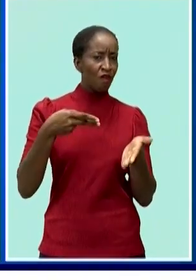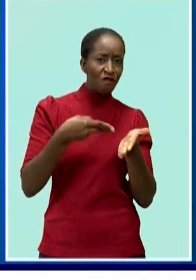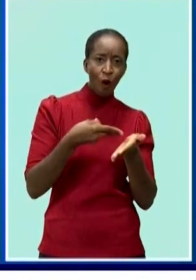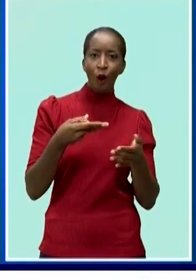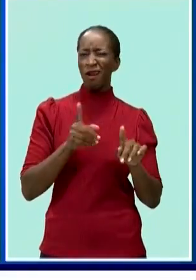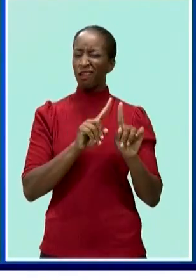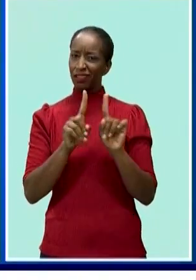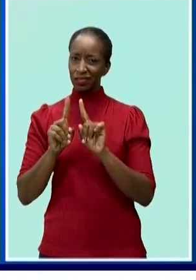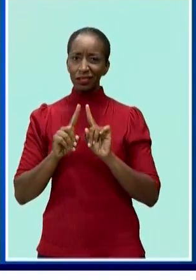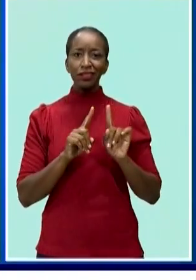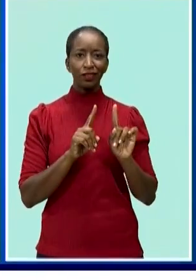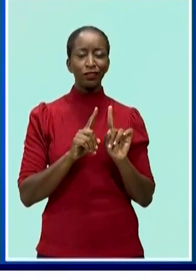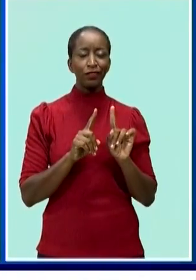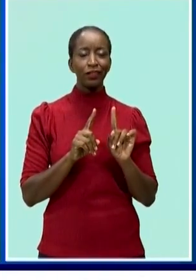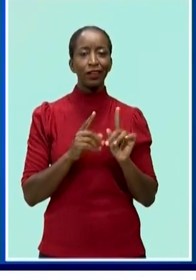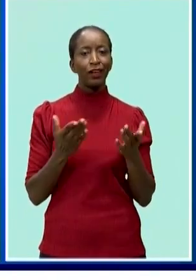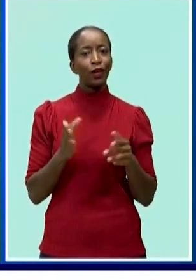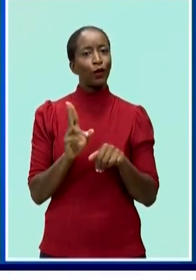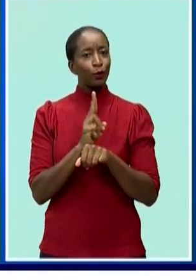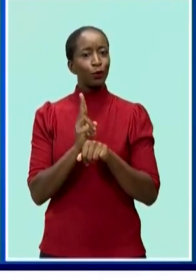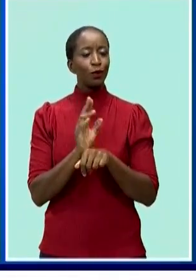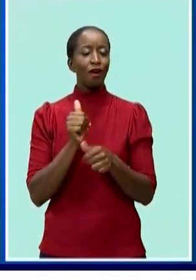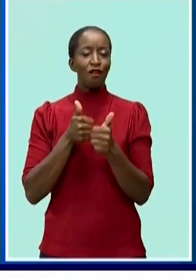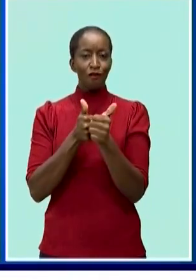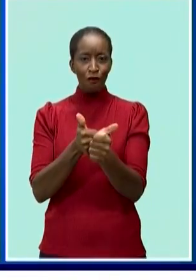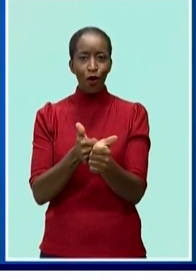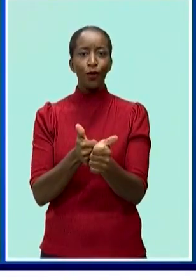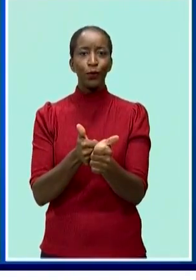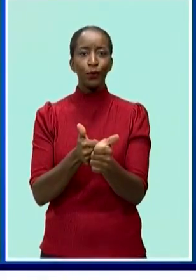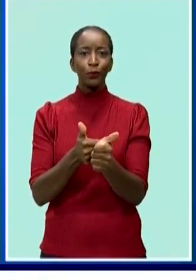permitted for anything that's imported or anything that is produced here.